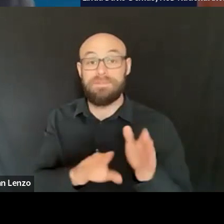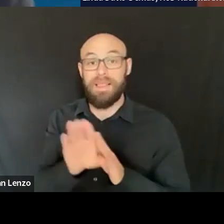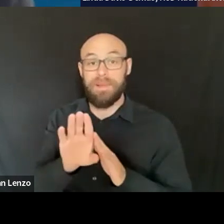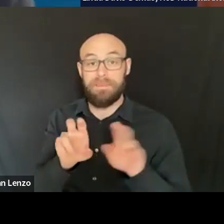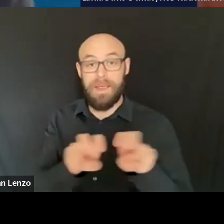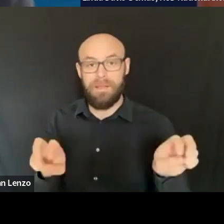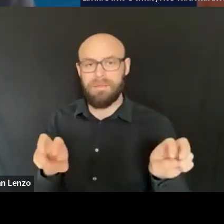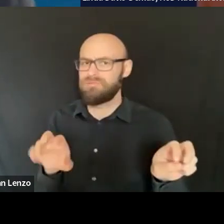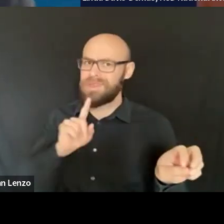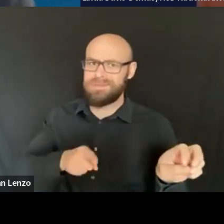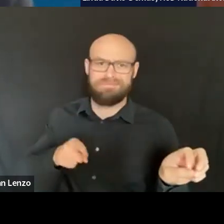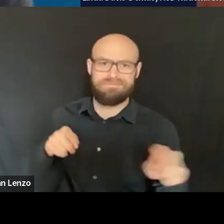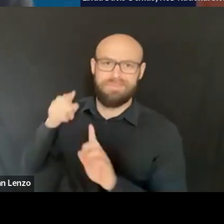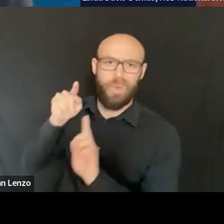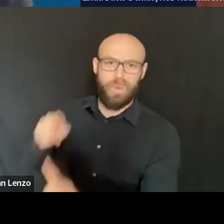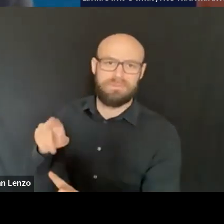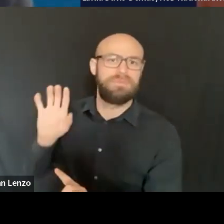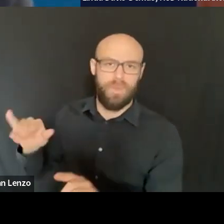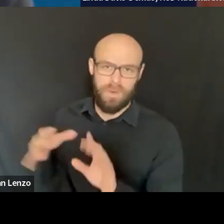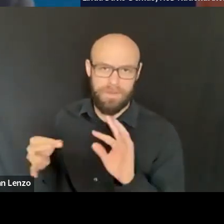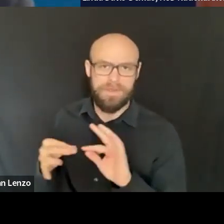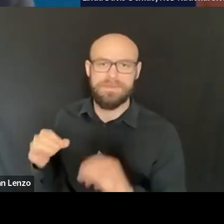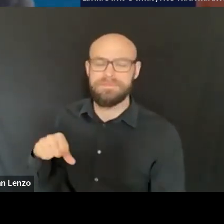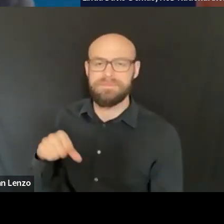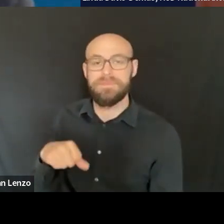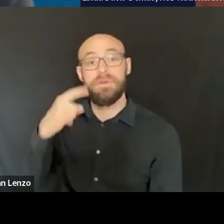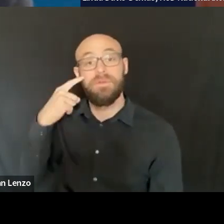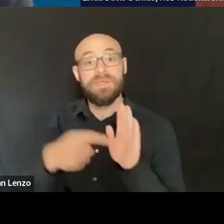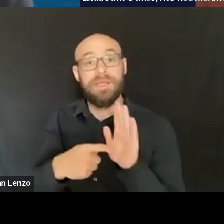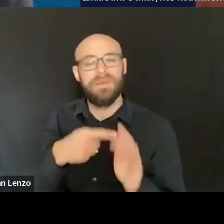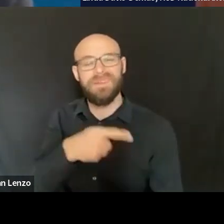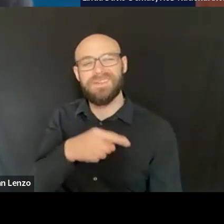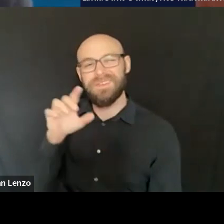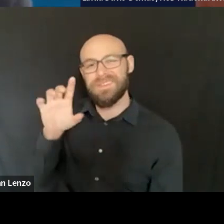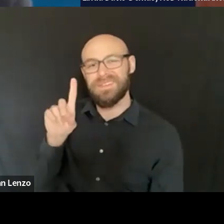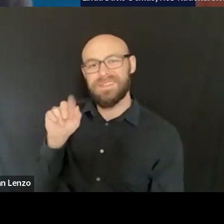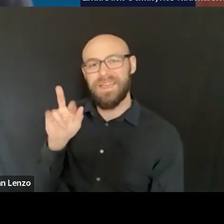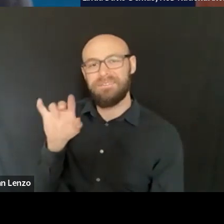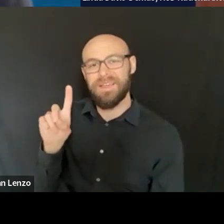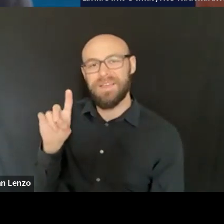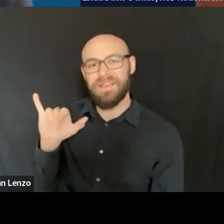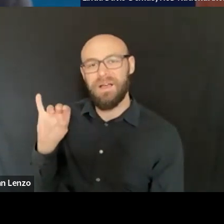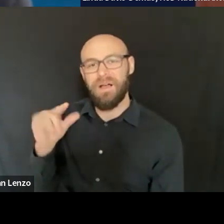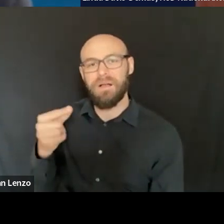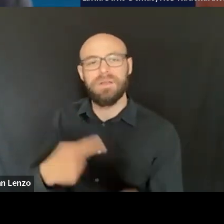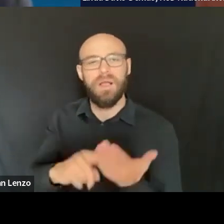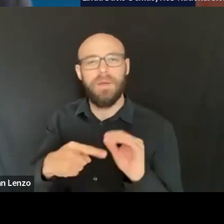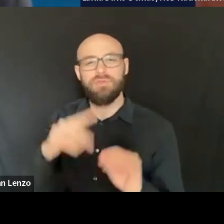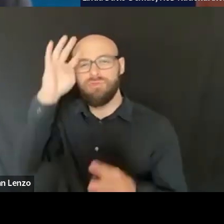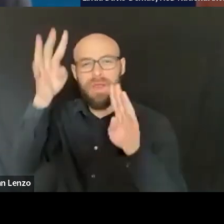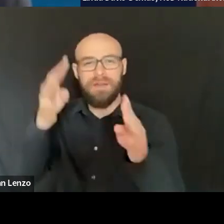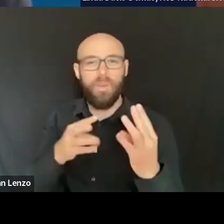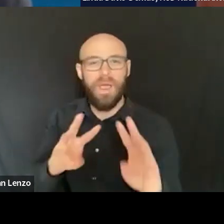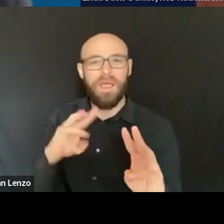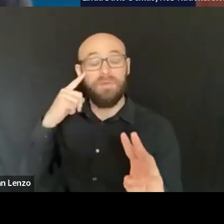that you just made. For example, David Young speaking about creative ways to sustain staff or to bring new